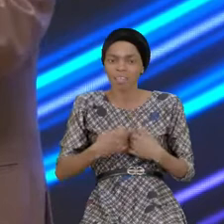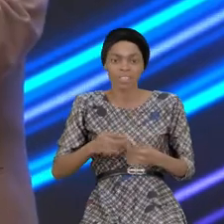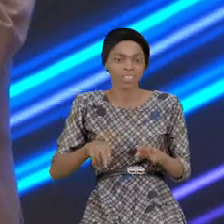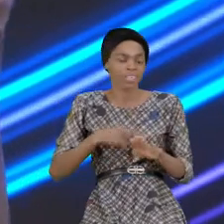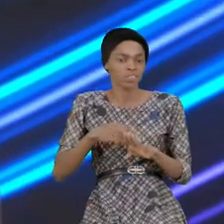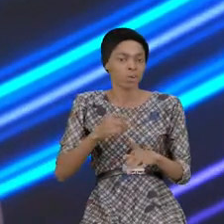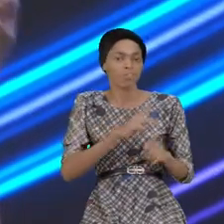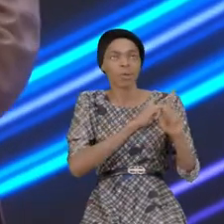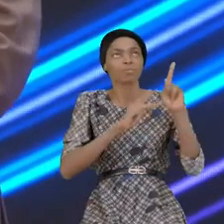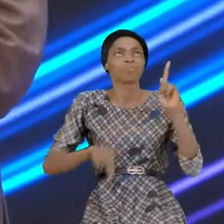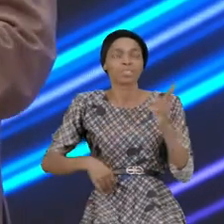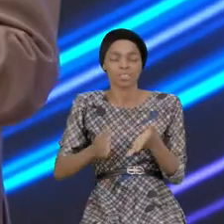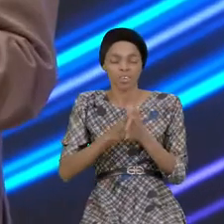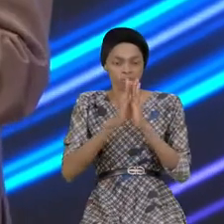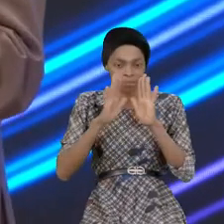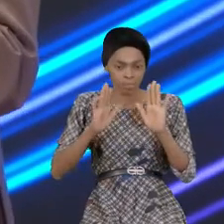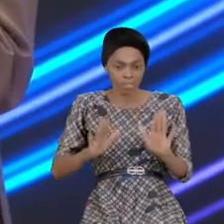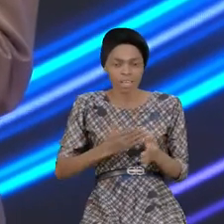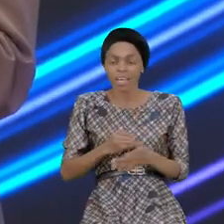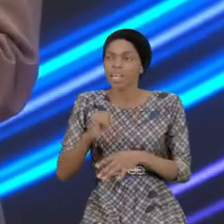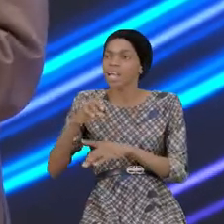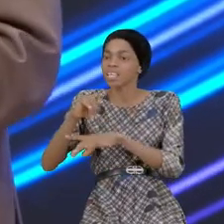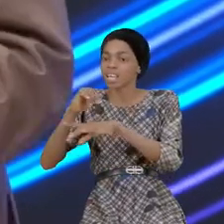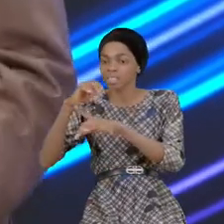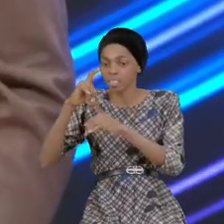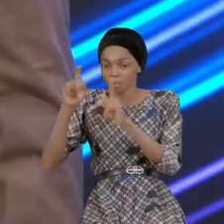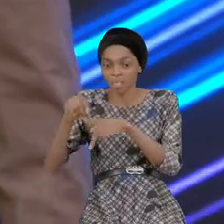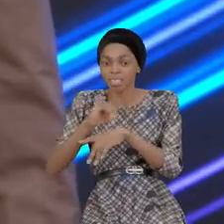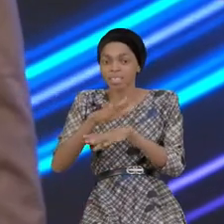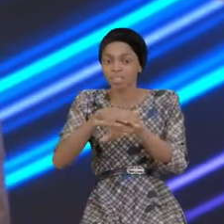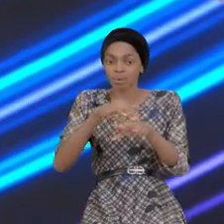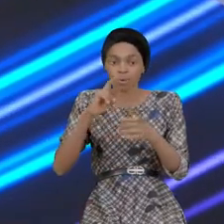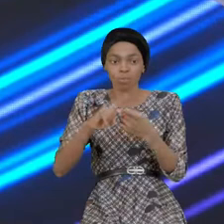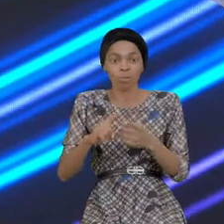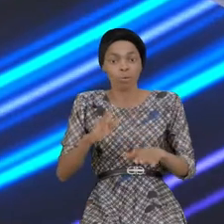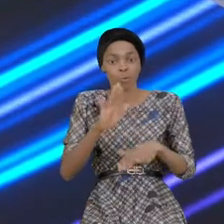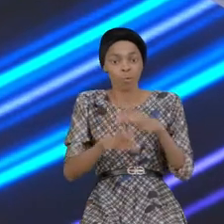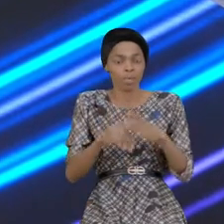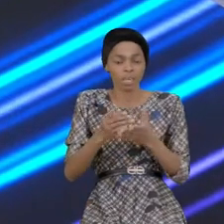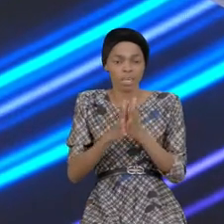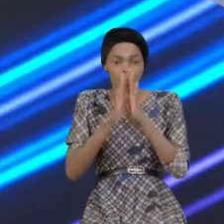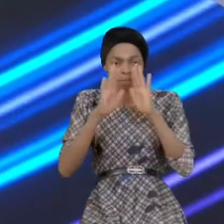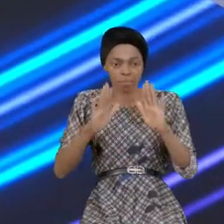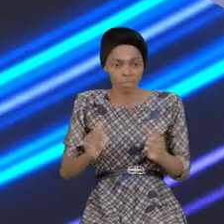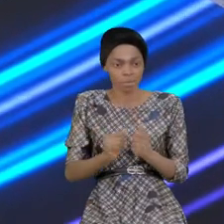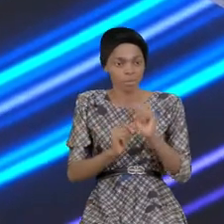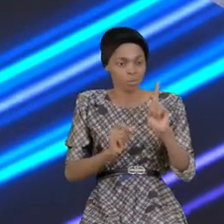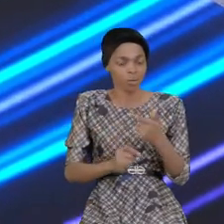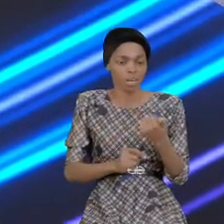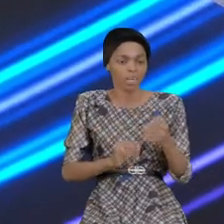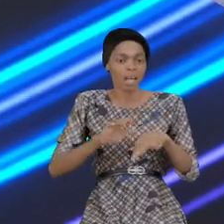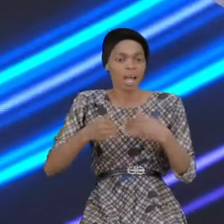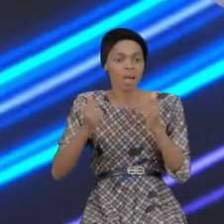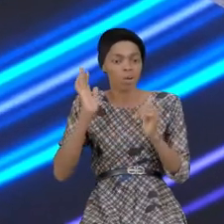is called to walk in peace with one another, how will such a person desire to